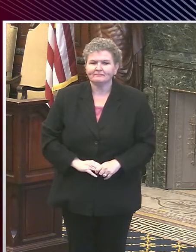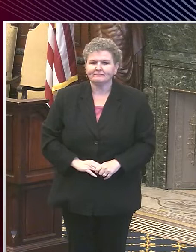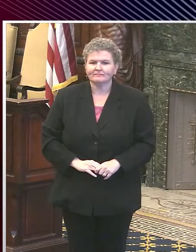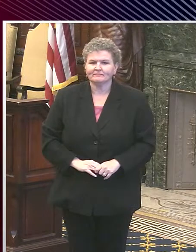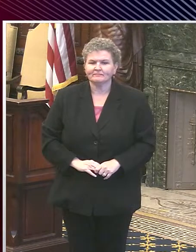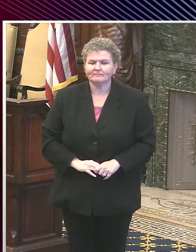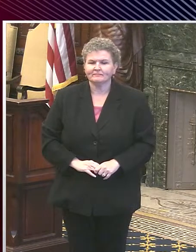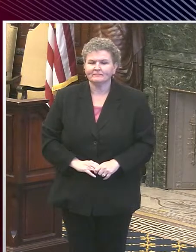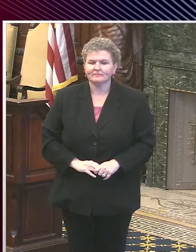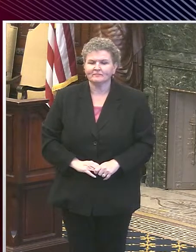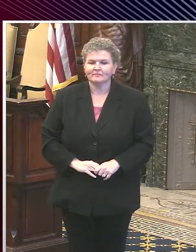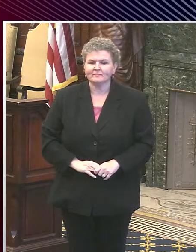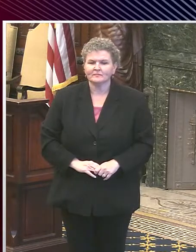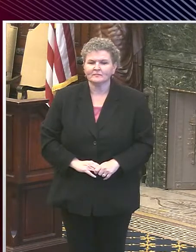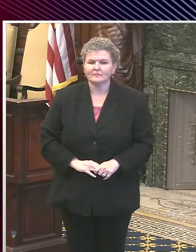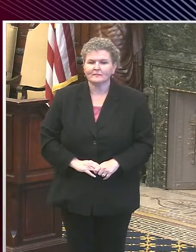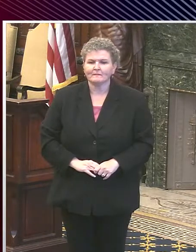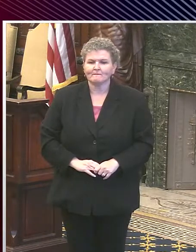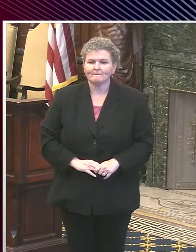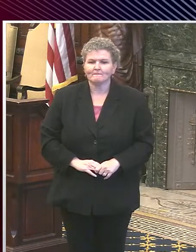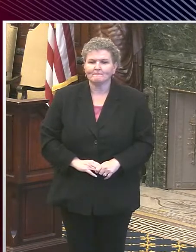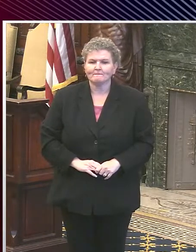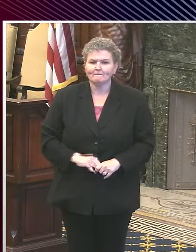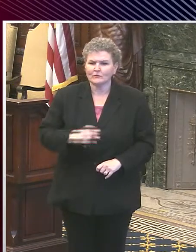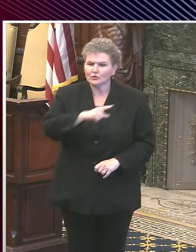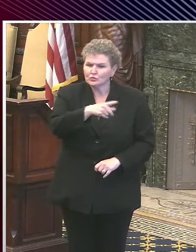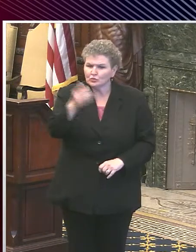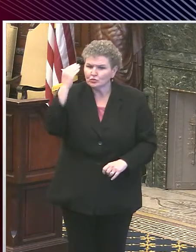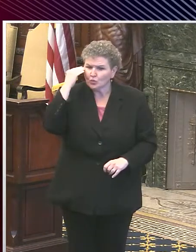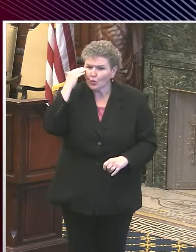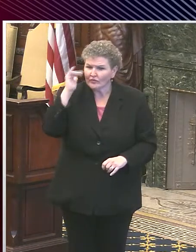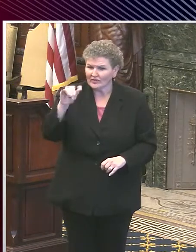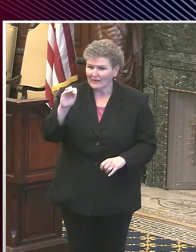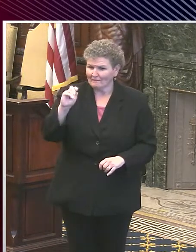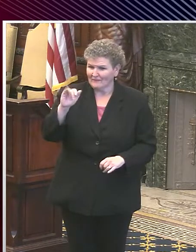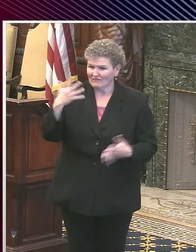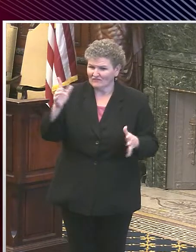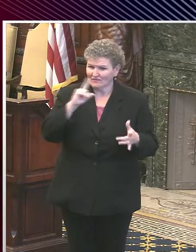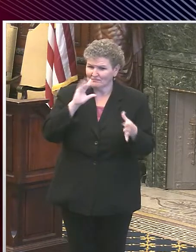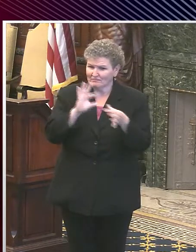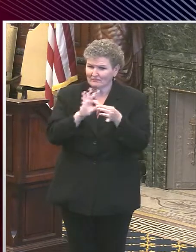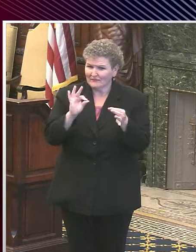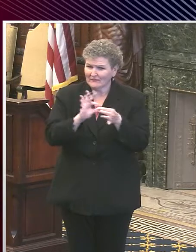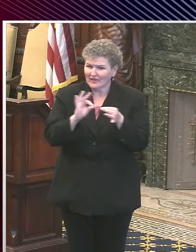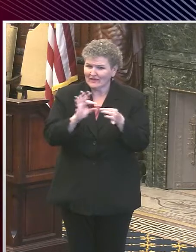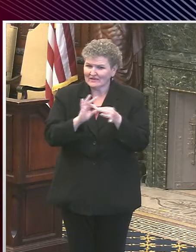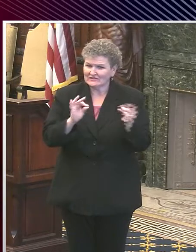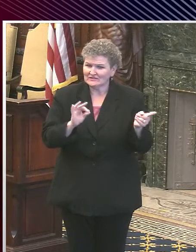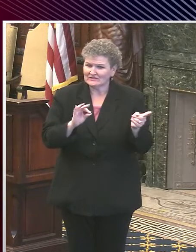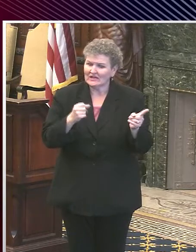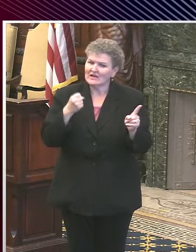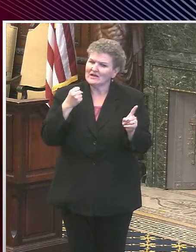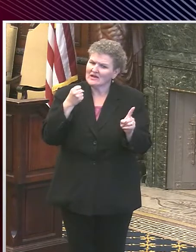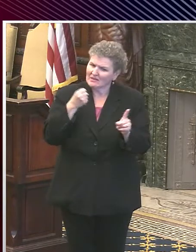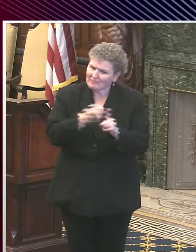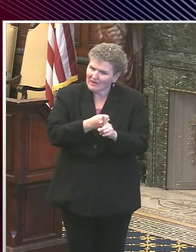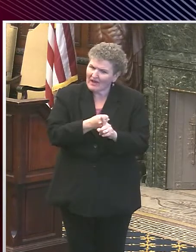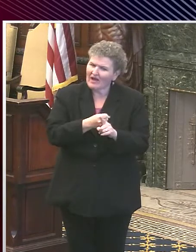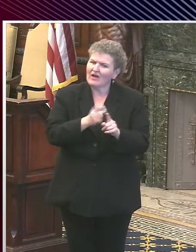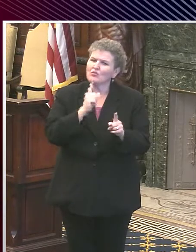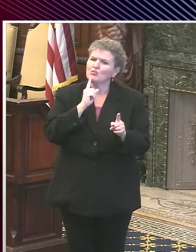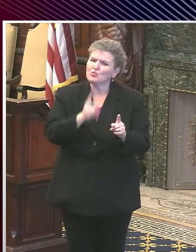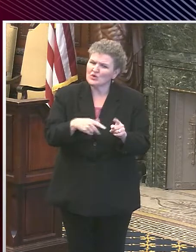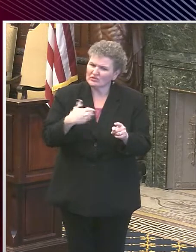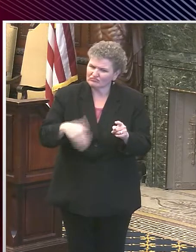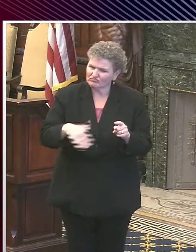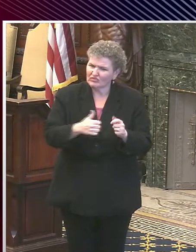So there, as everyone knows, and the mayor pointed out, trash and recycling has been significantly impacted by the